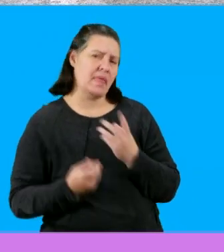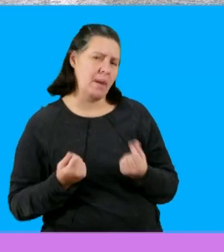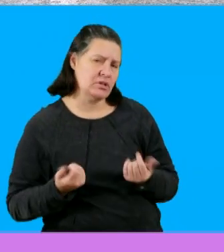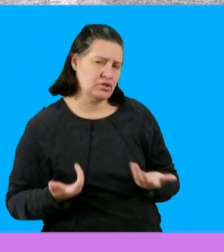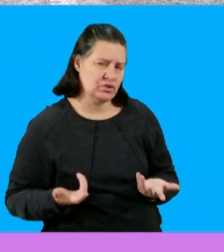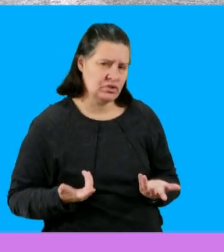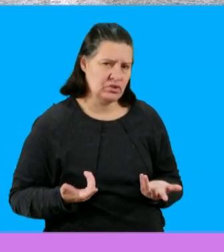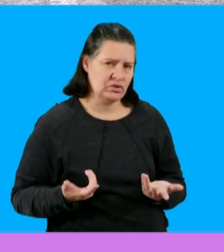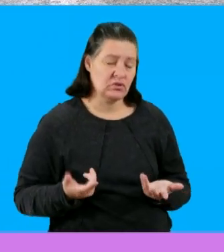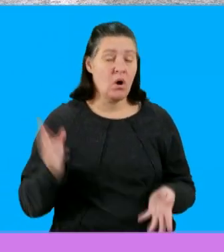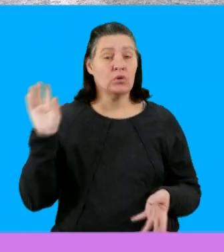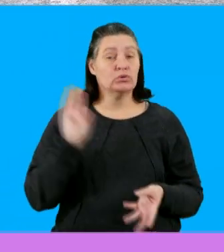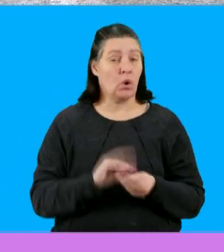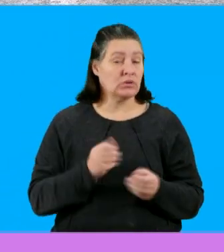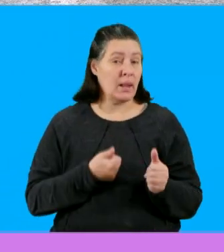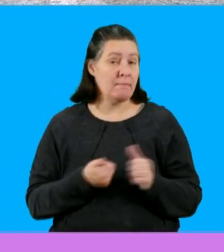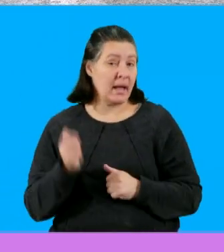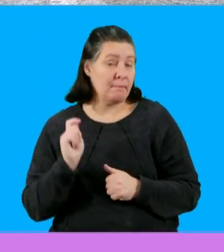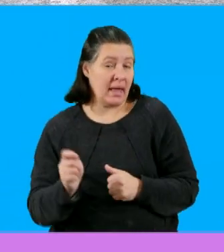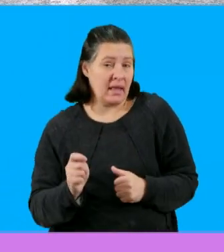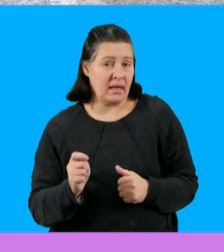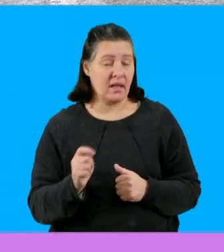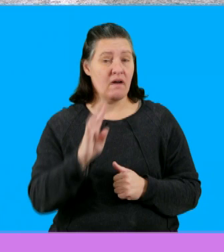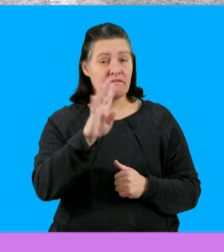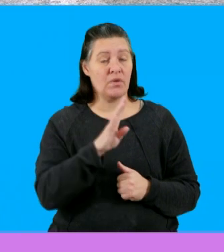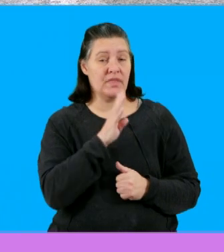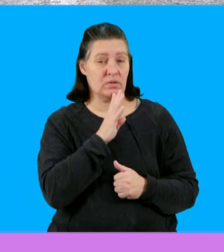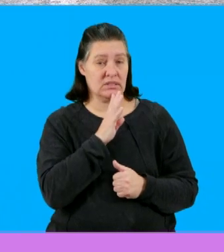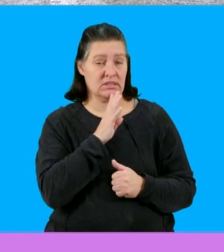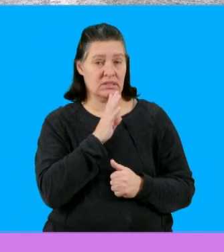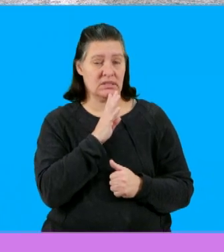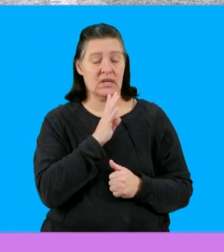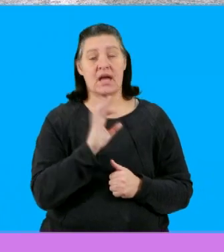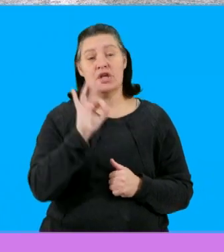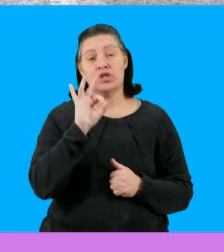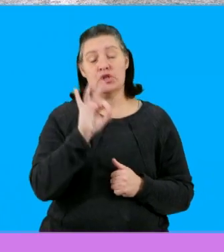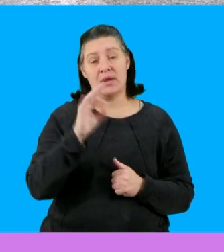Remember, we said the total amount to be paid back is